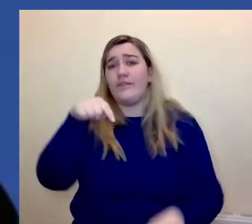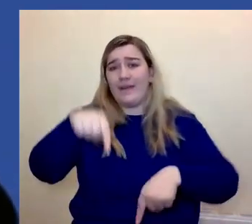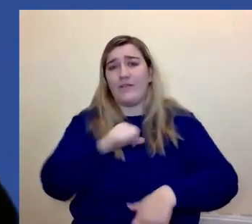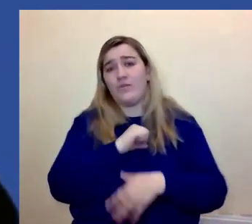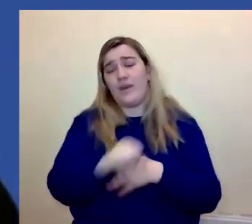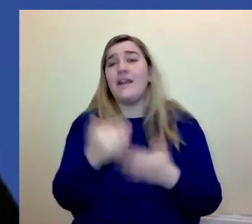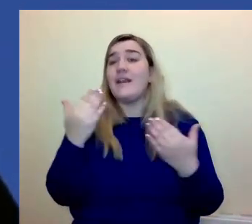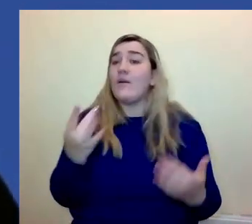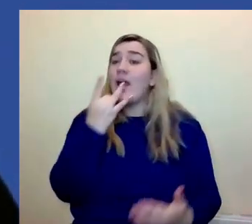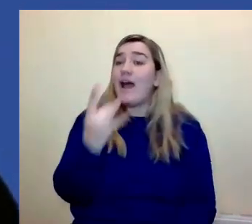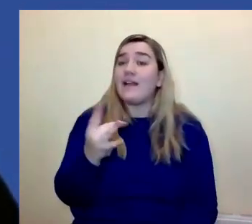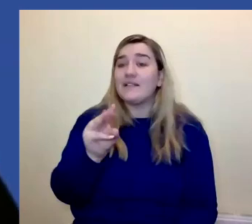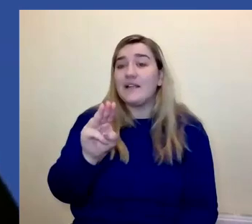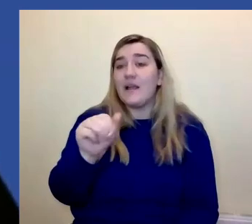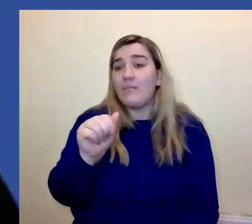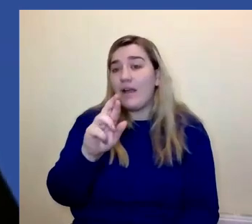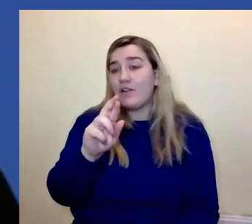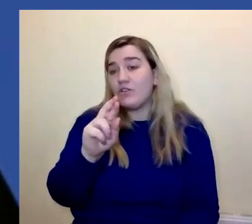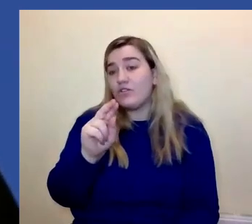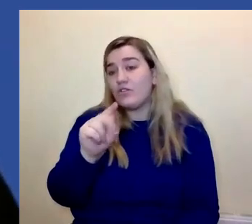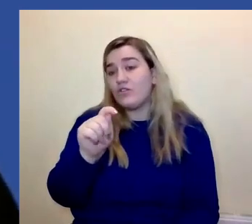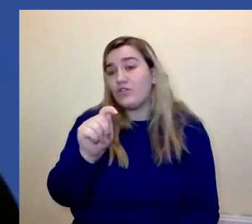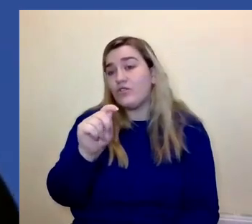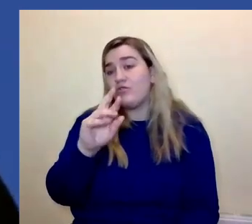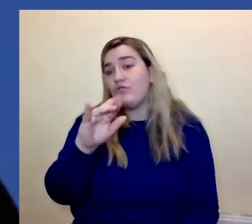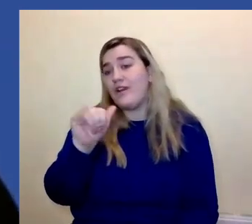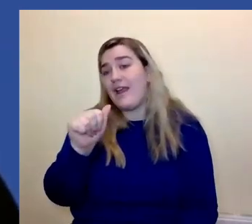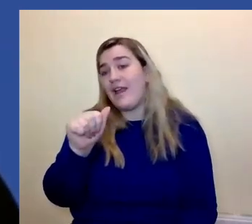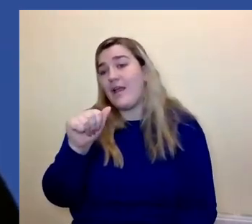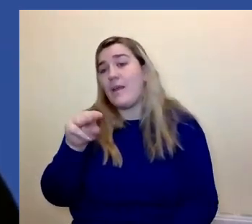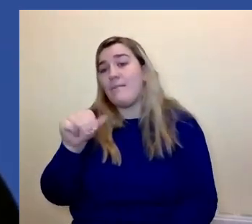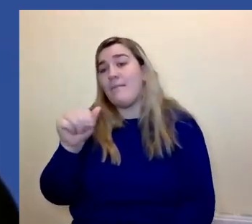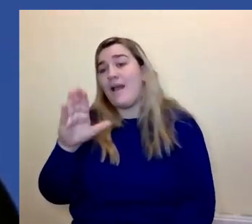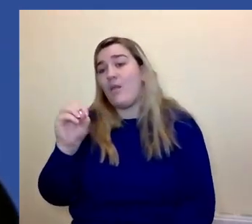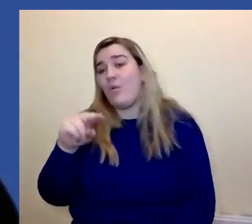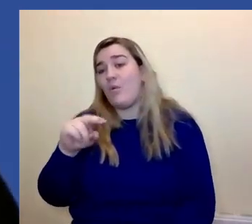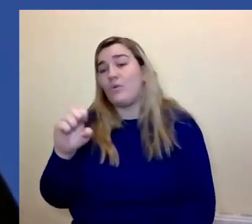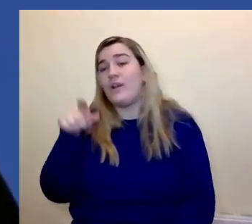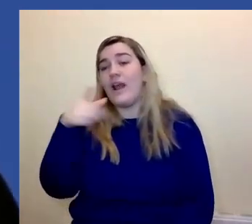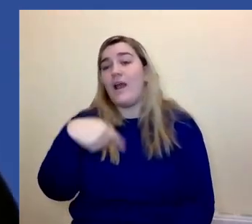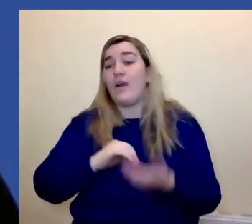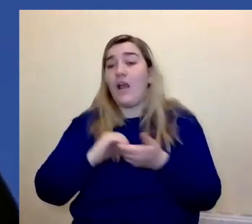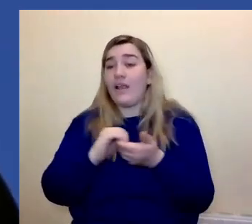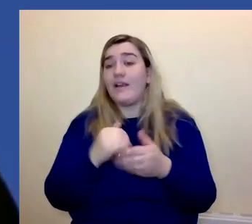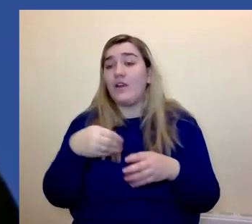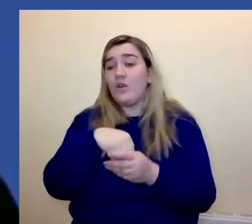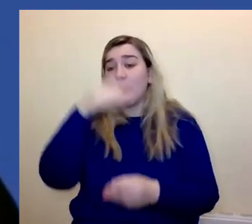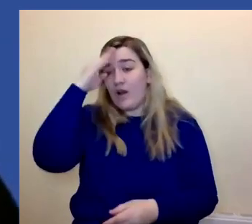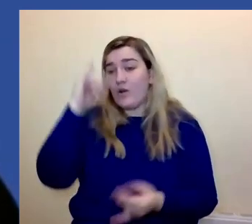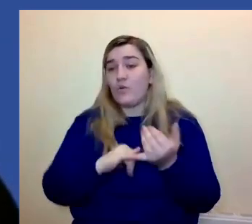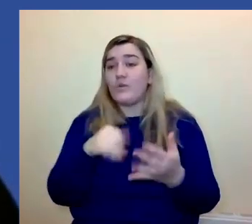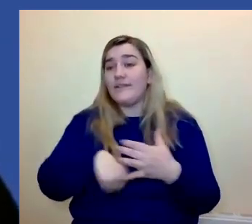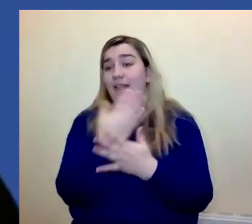call on Patria Malone, our colleague at Inclusion Ireland, who has, I suppose, developed